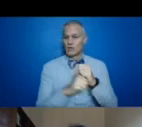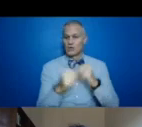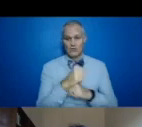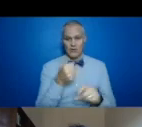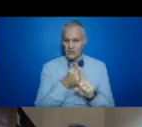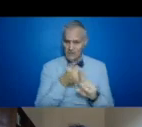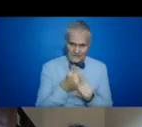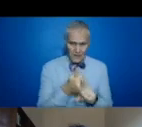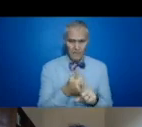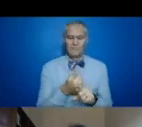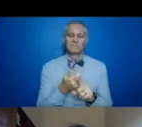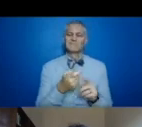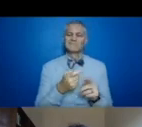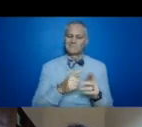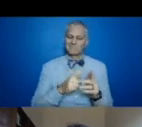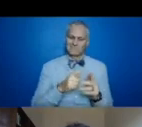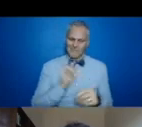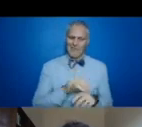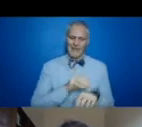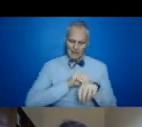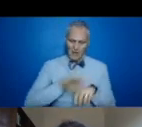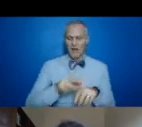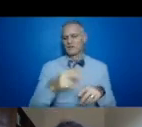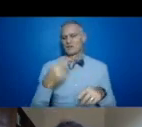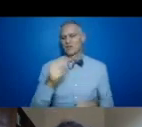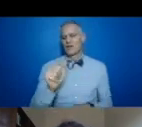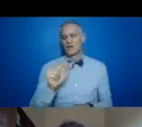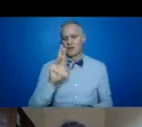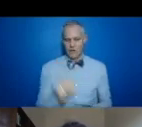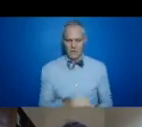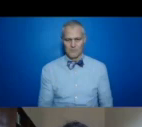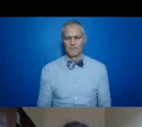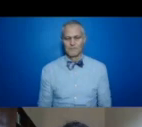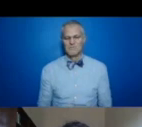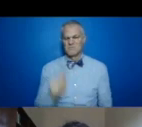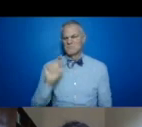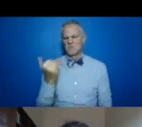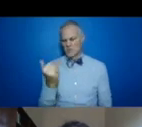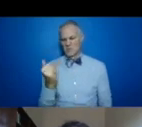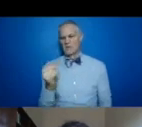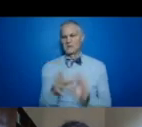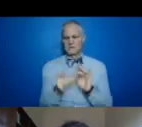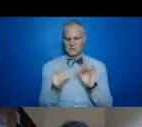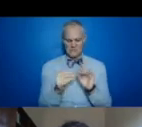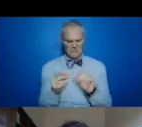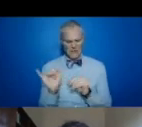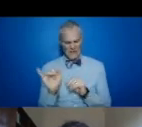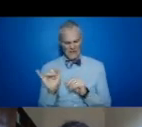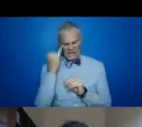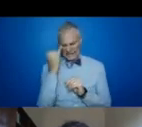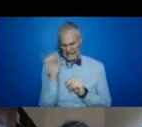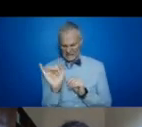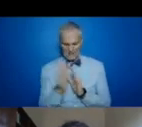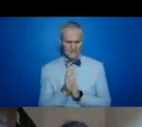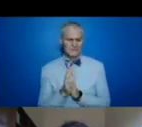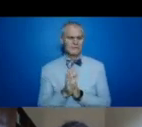harm. Transformative justice kind of points towards that. Most of the time when we talk about transformative justice in our context, it's